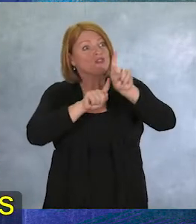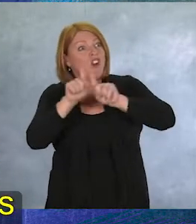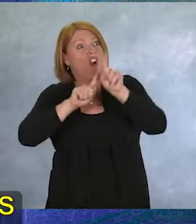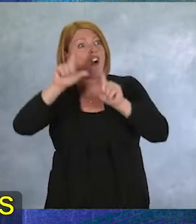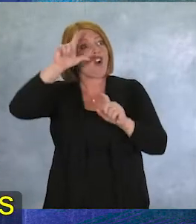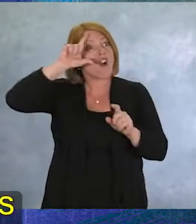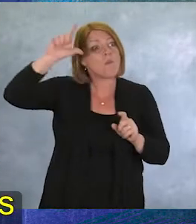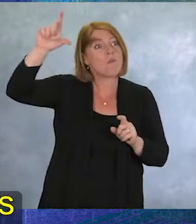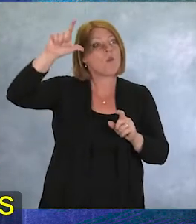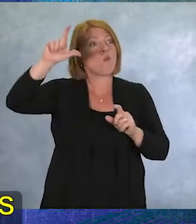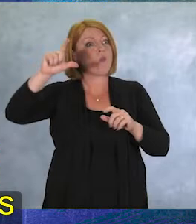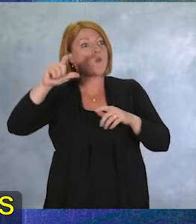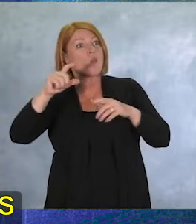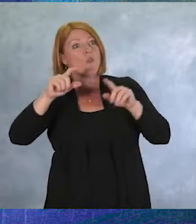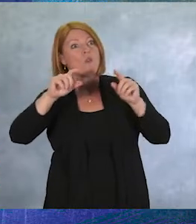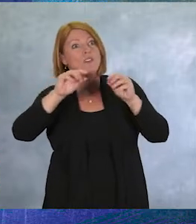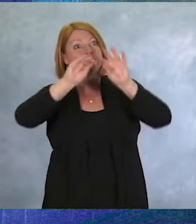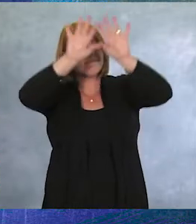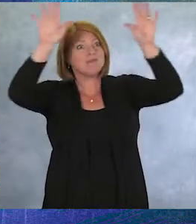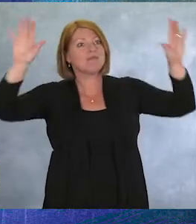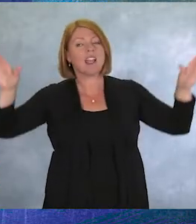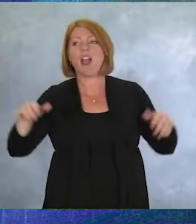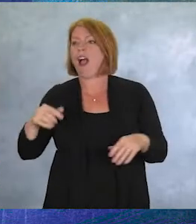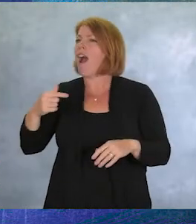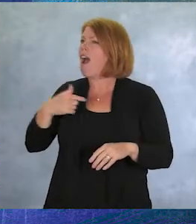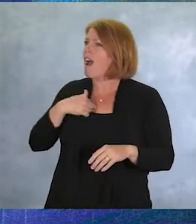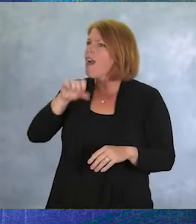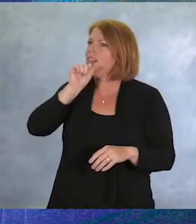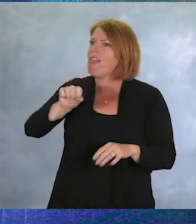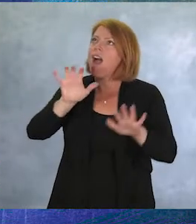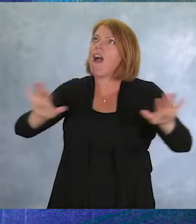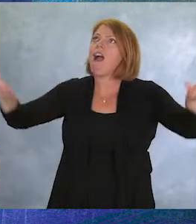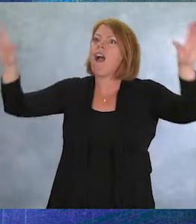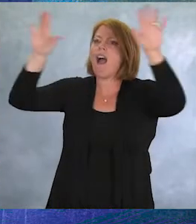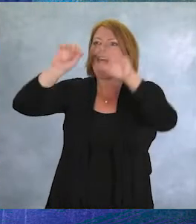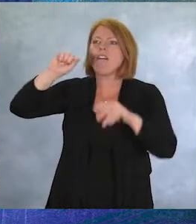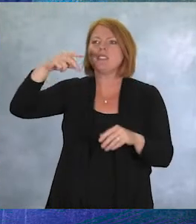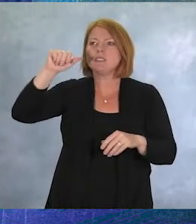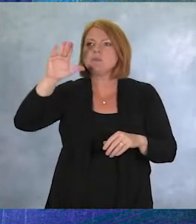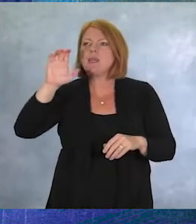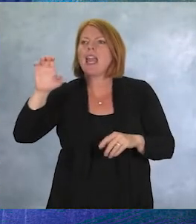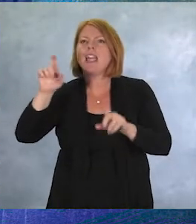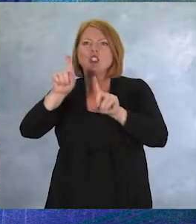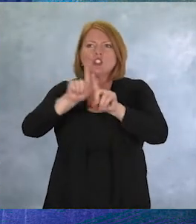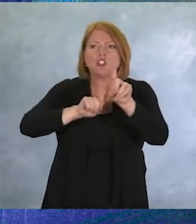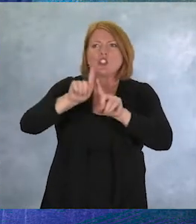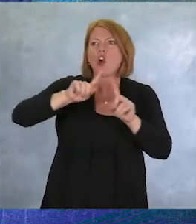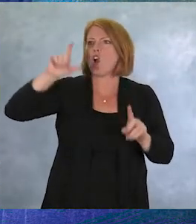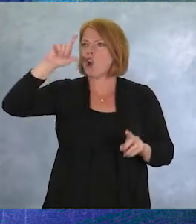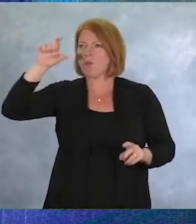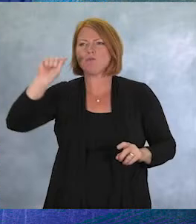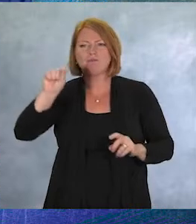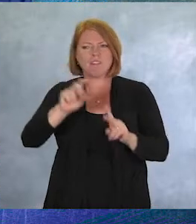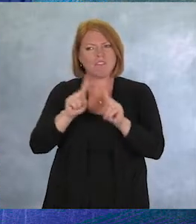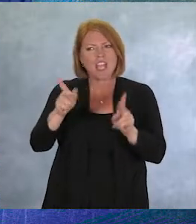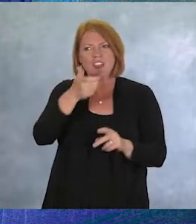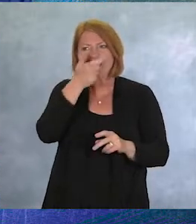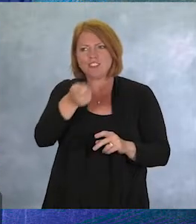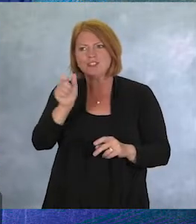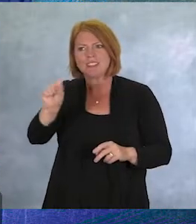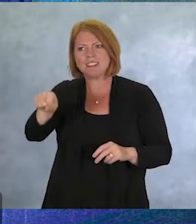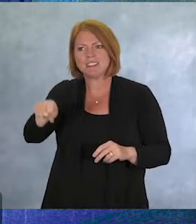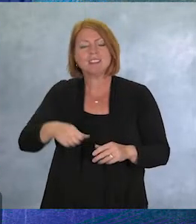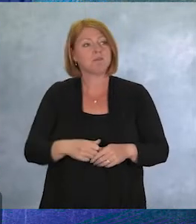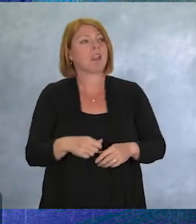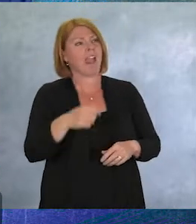and moons and constellations? I do like space of stars and moons. Yeah, I find it very interesting.